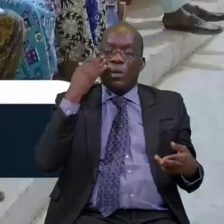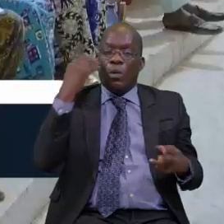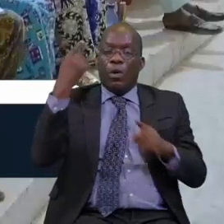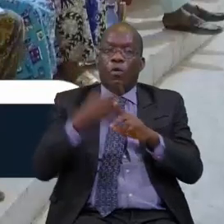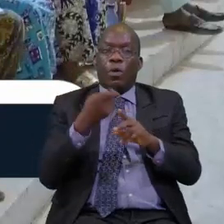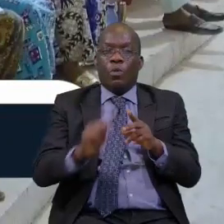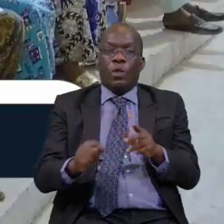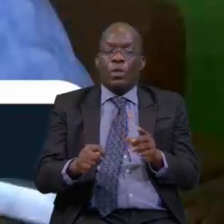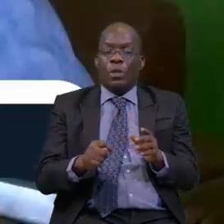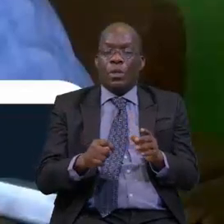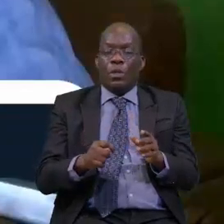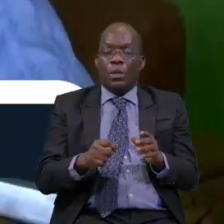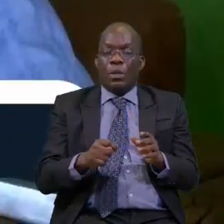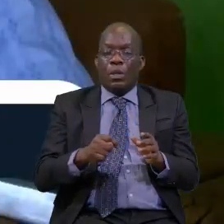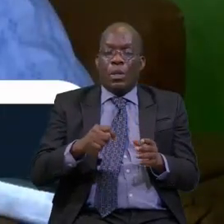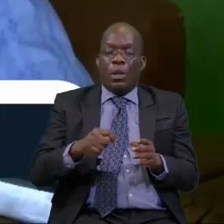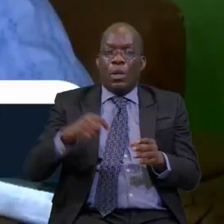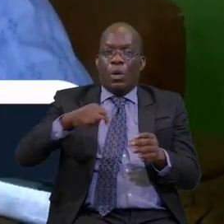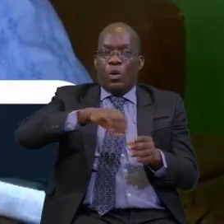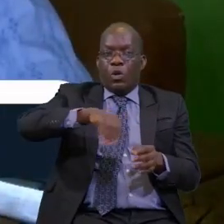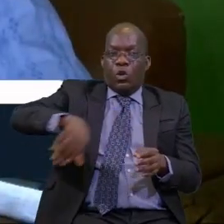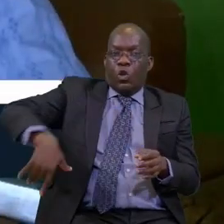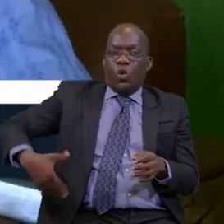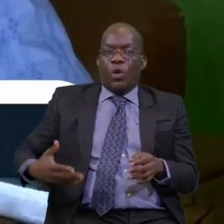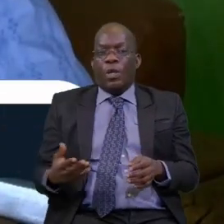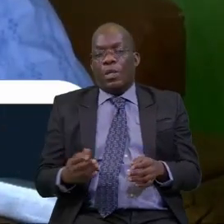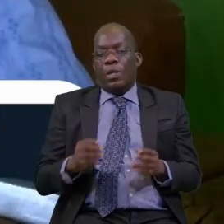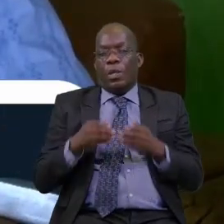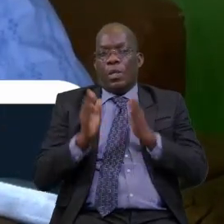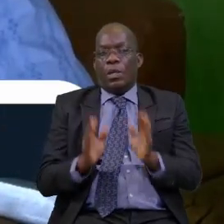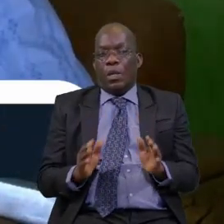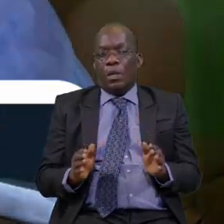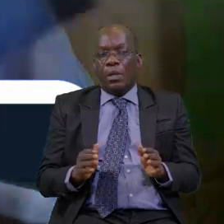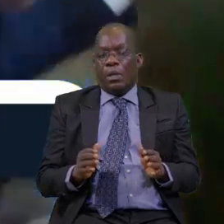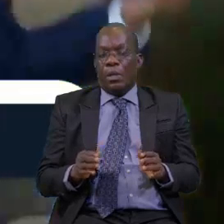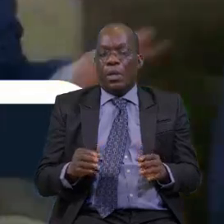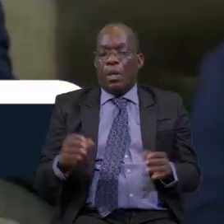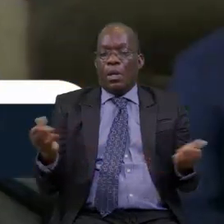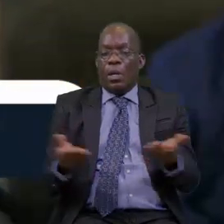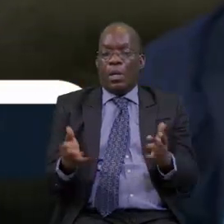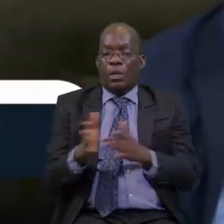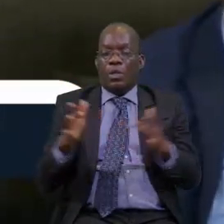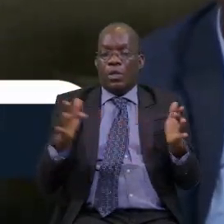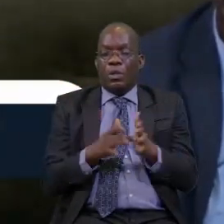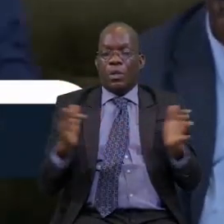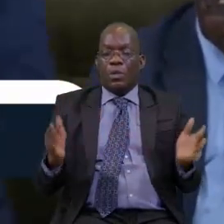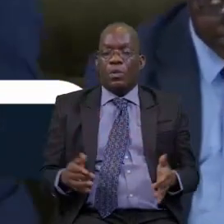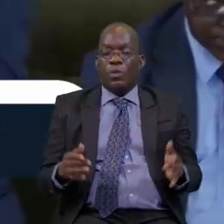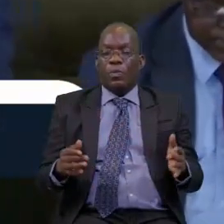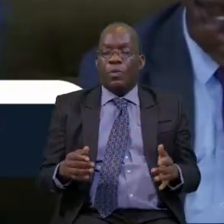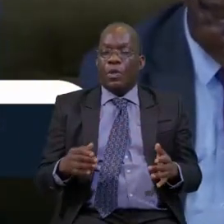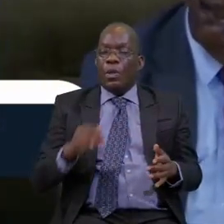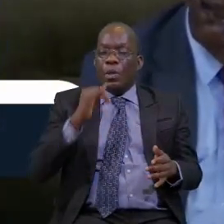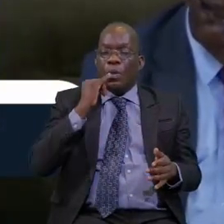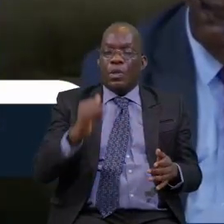sowing leader. Here Jesus now gave an illustration. Well, it's called a parable.